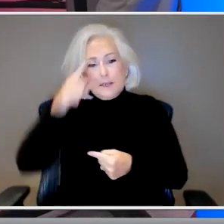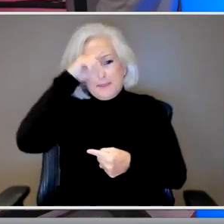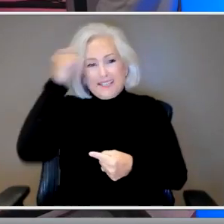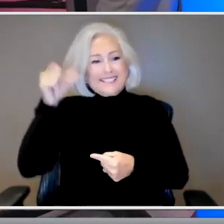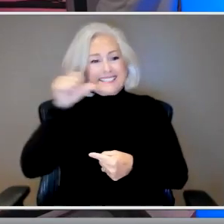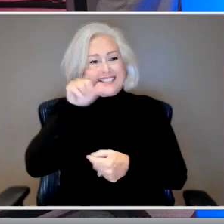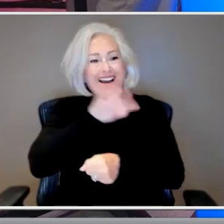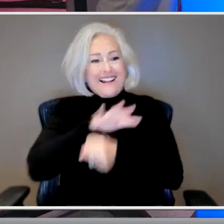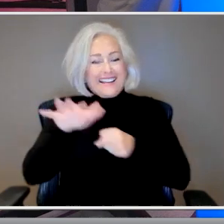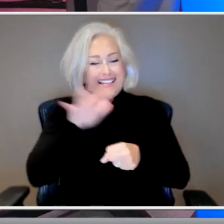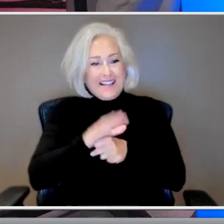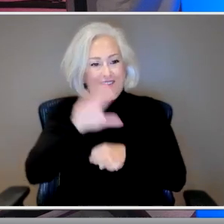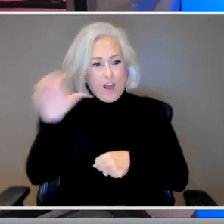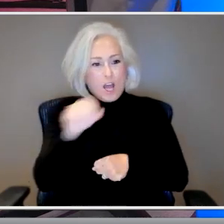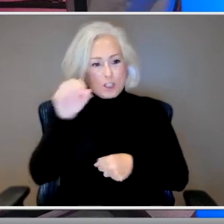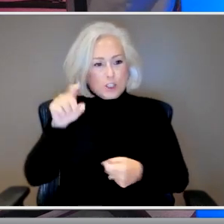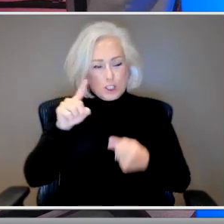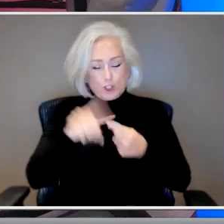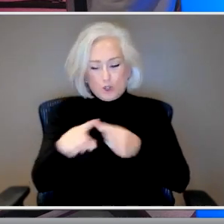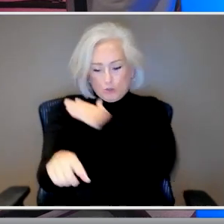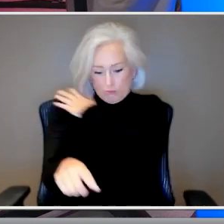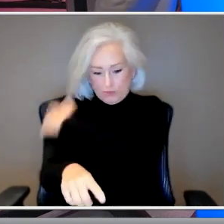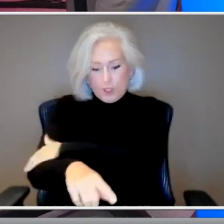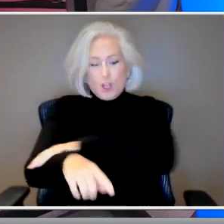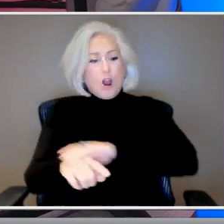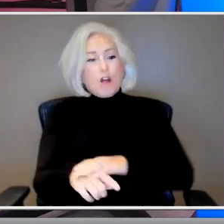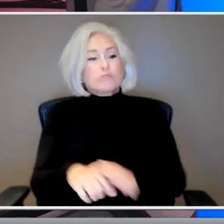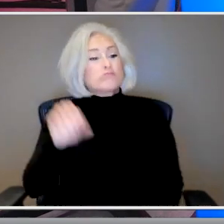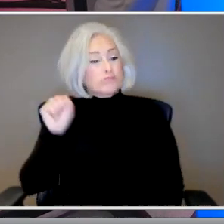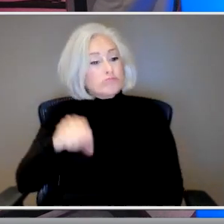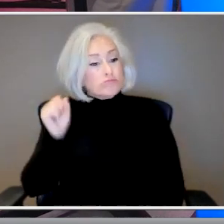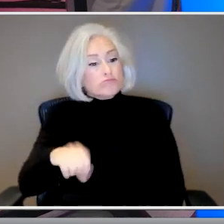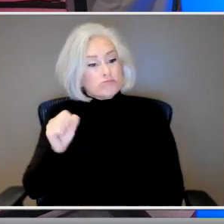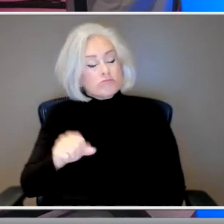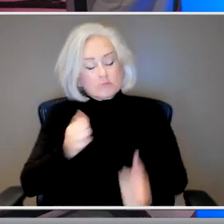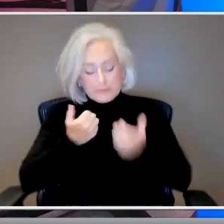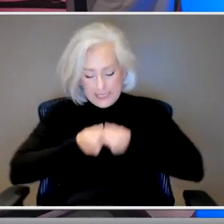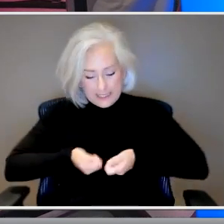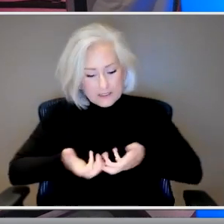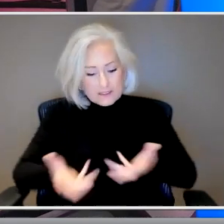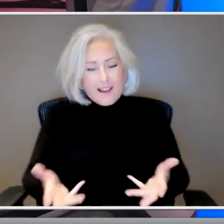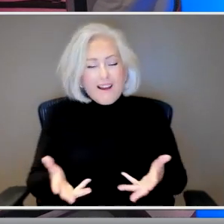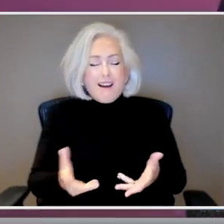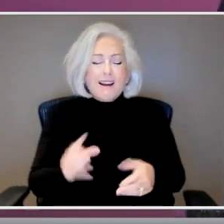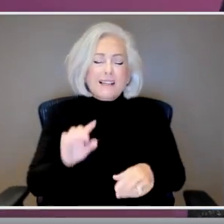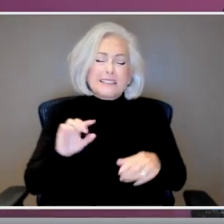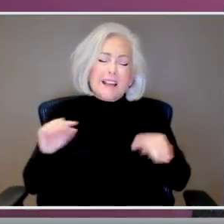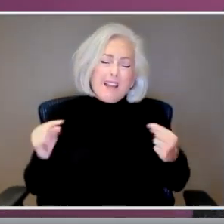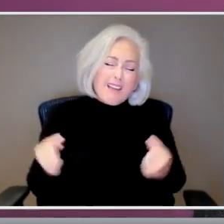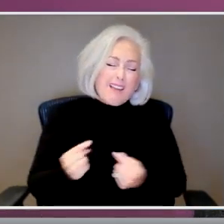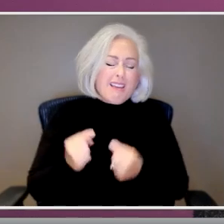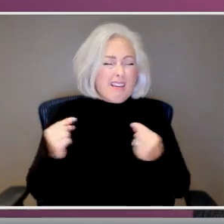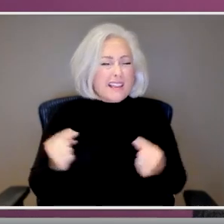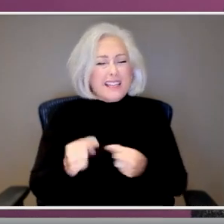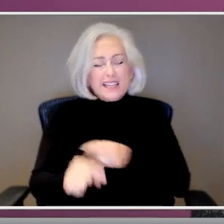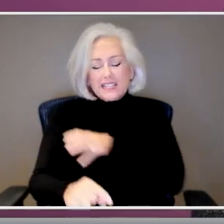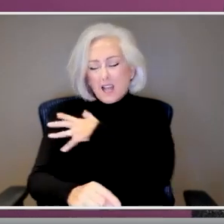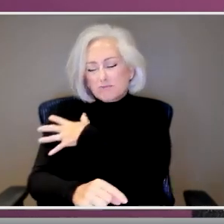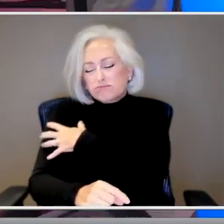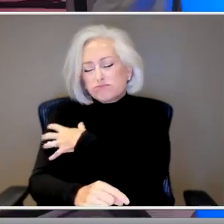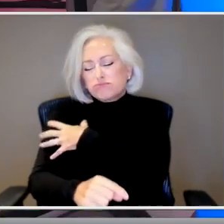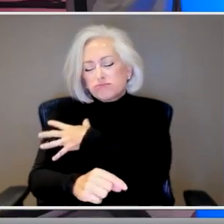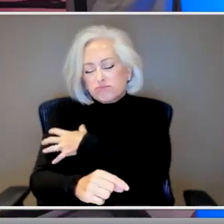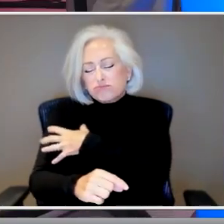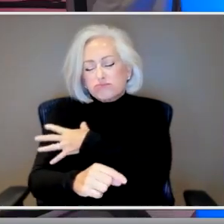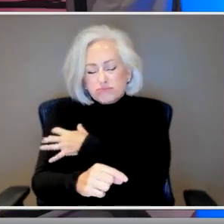It ached. It ached. Yeah. Okay. And fatigue and Right. achy, and it's kind of hard to describe, but you got it. Yeah. And